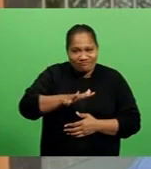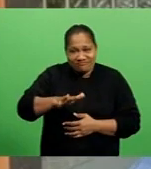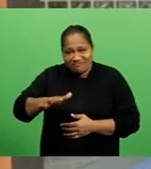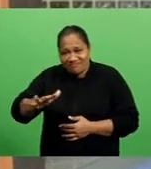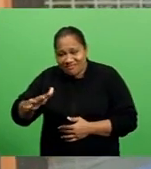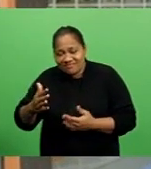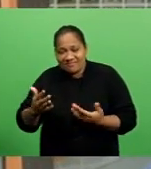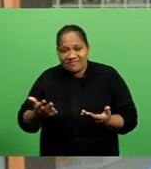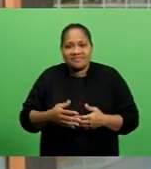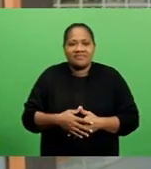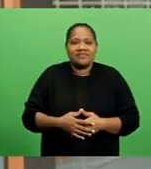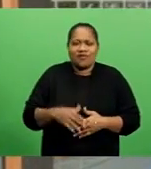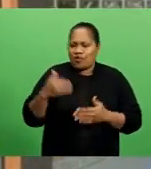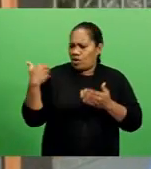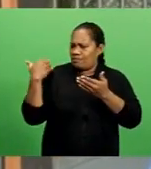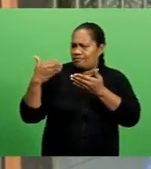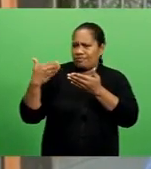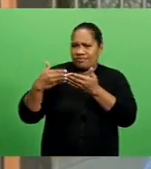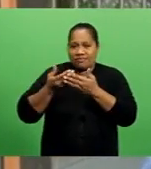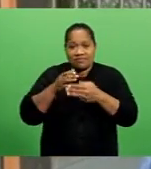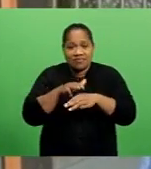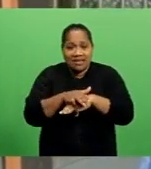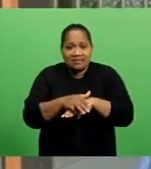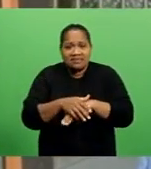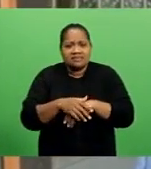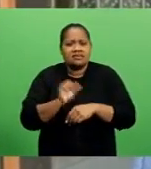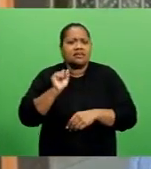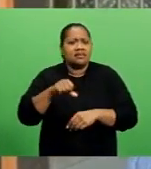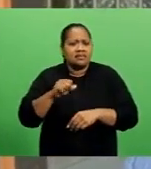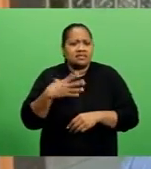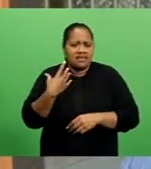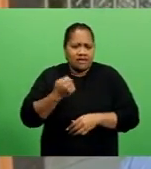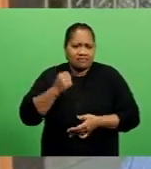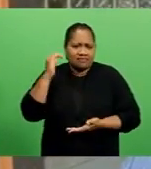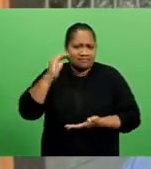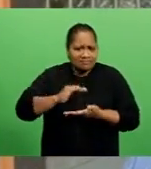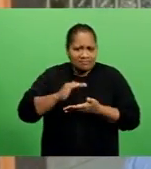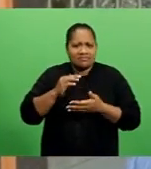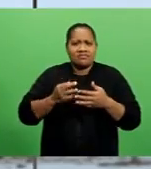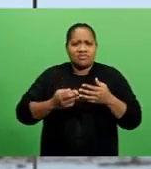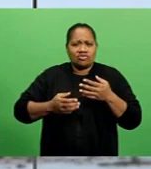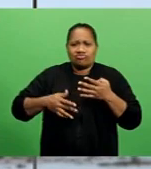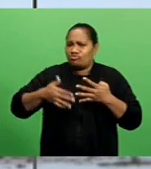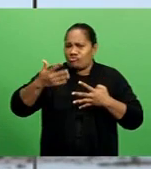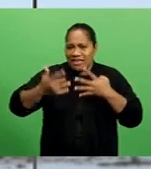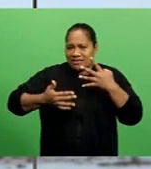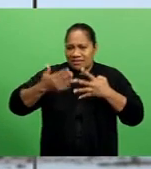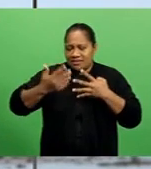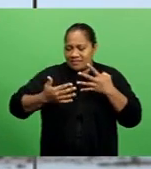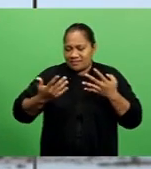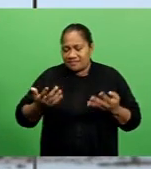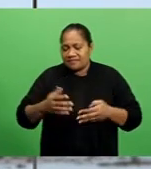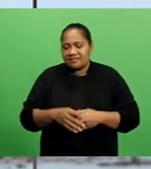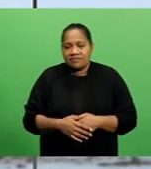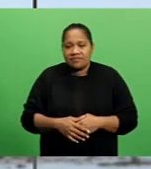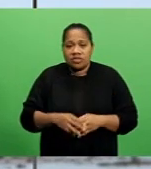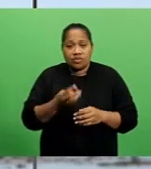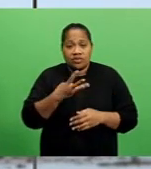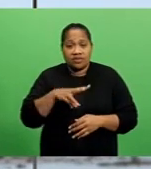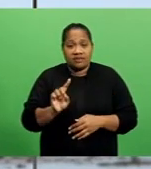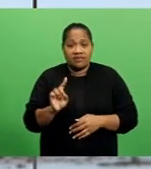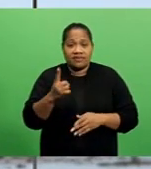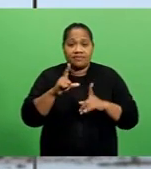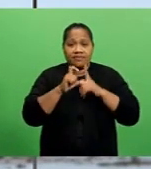there in the past number of months. Of course, the reduction in interest rates is good news. As of 31st December, the